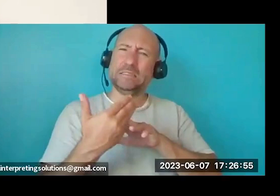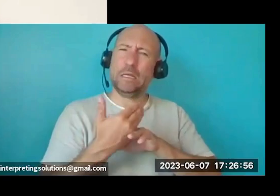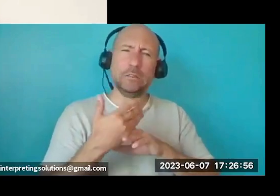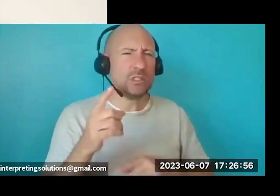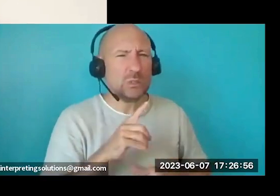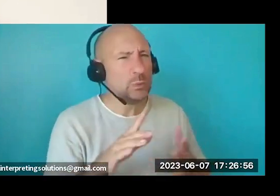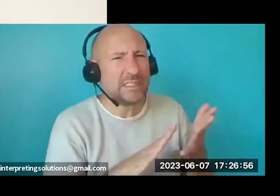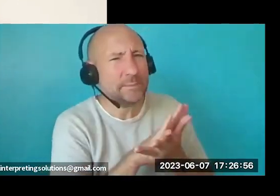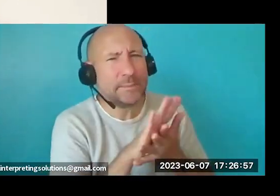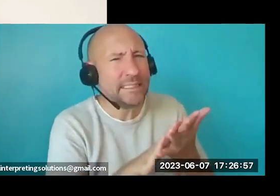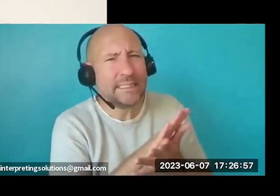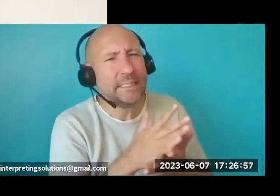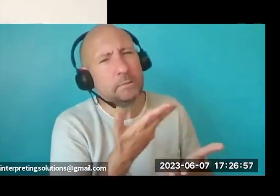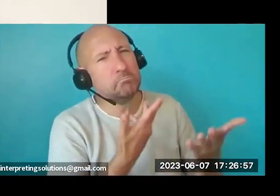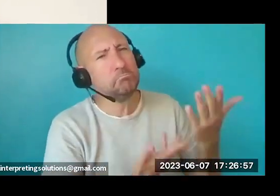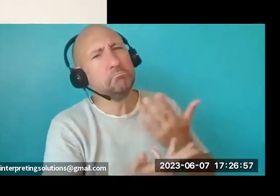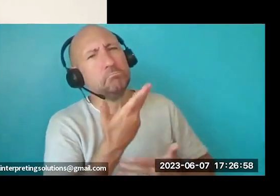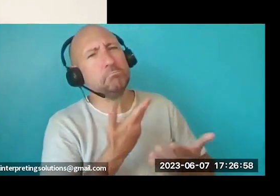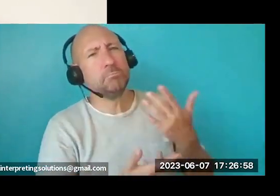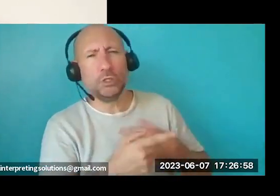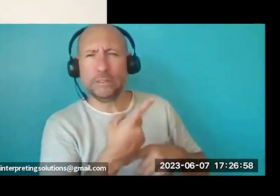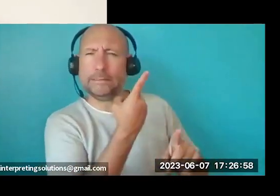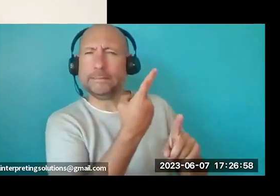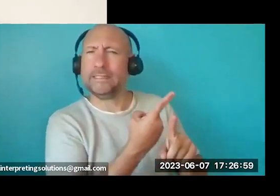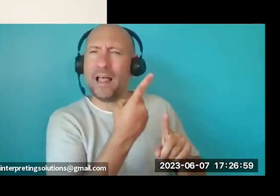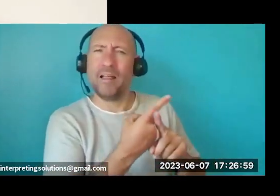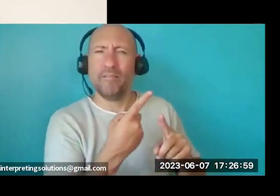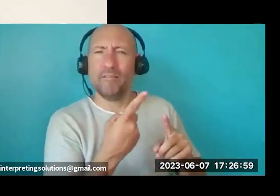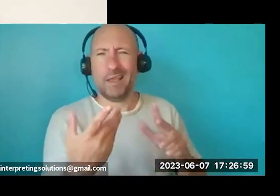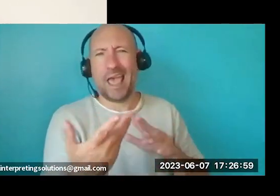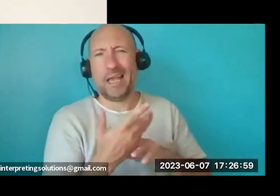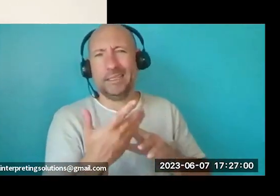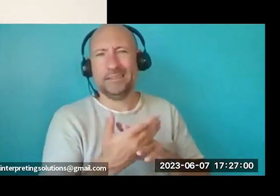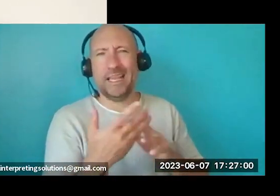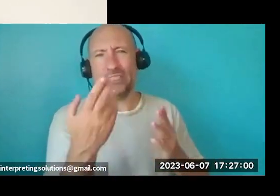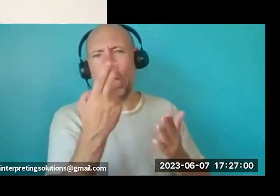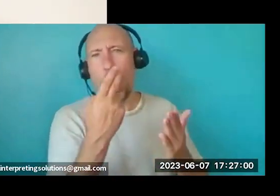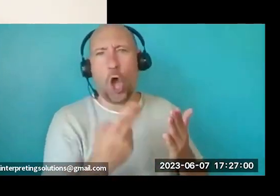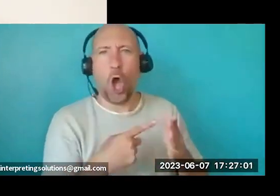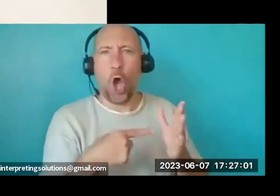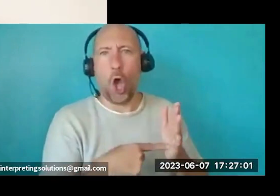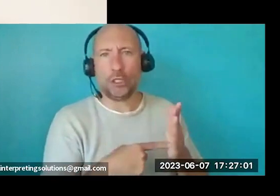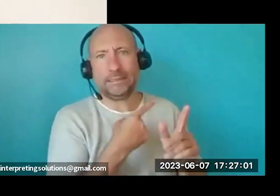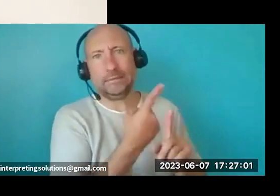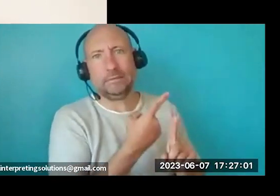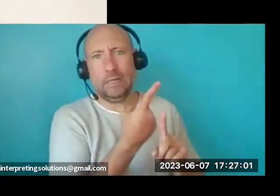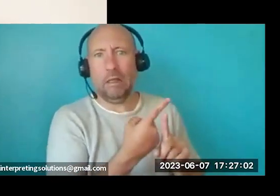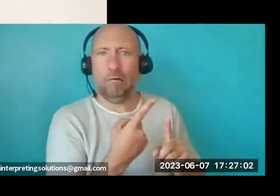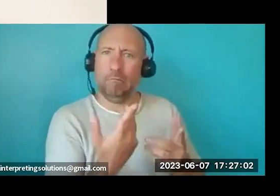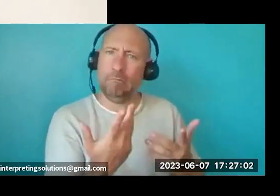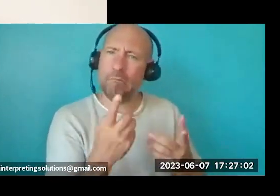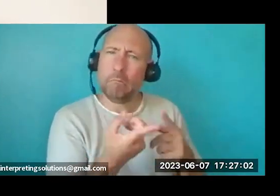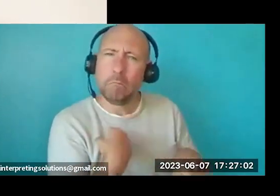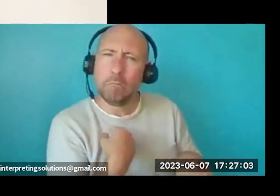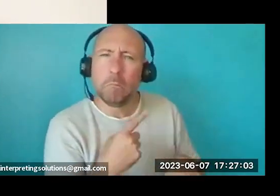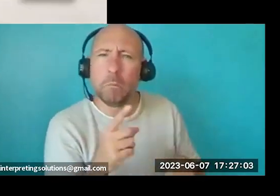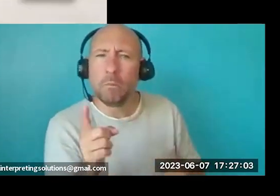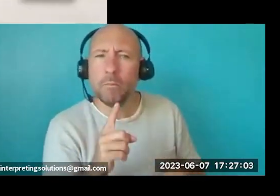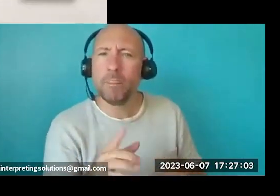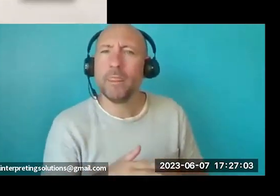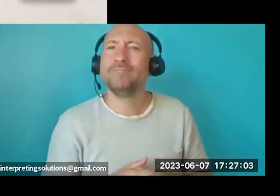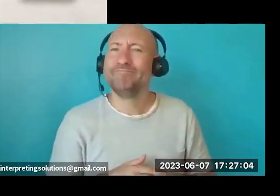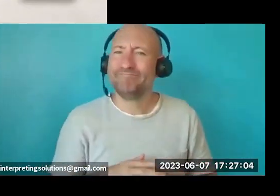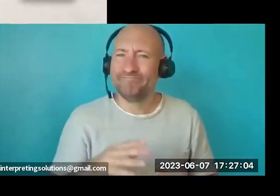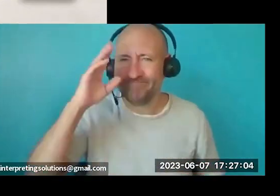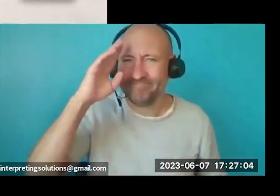Stopgap in that capacity as an access artist. So you have the floor, Lily, to answer this question. Thank you.